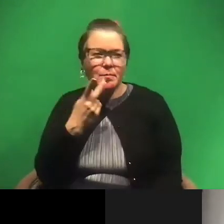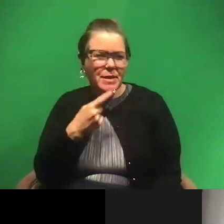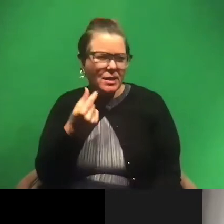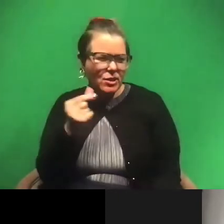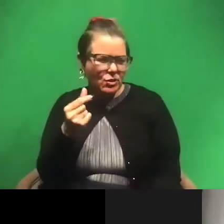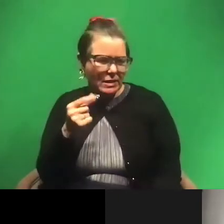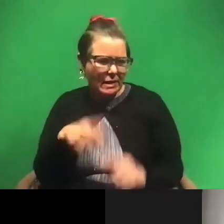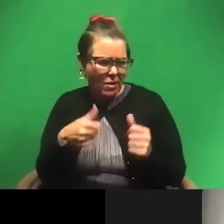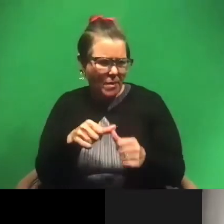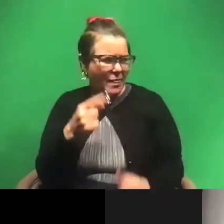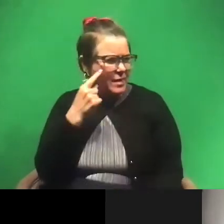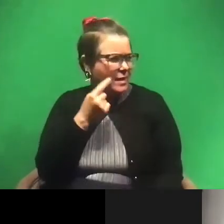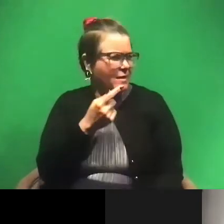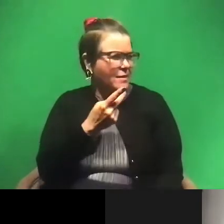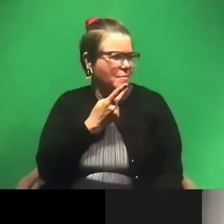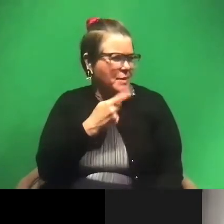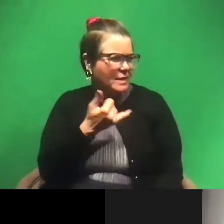is blue and pink is yellow.